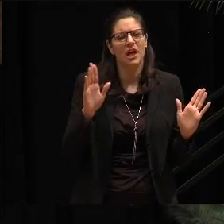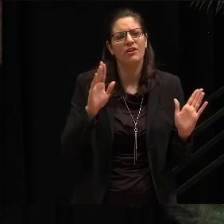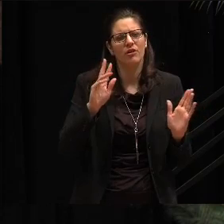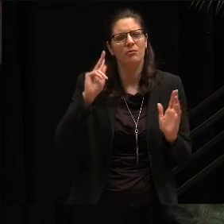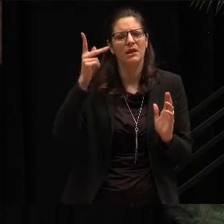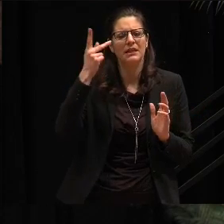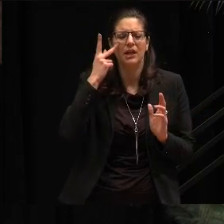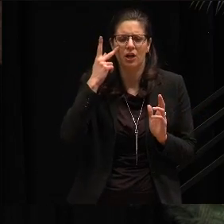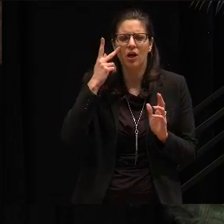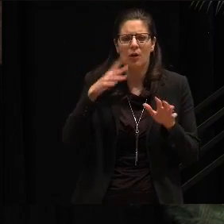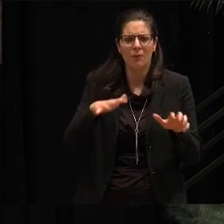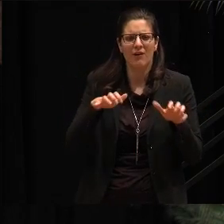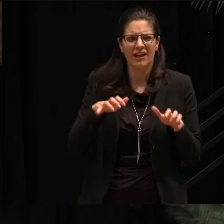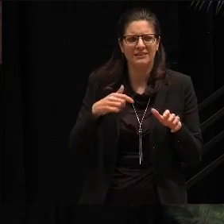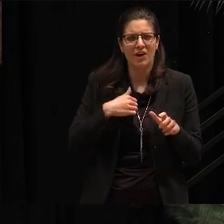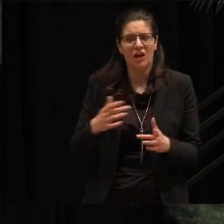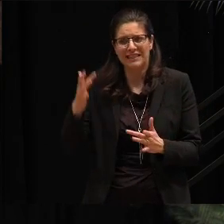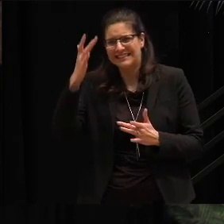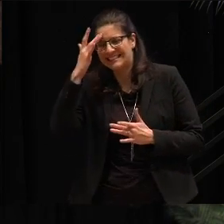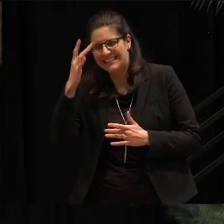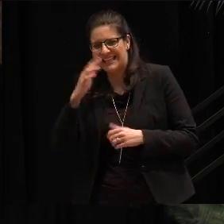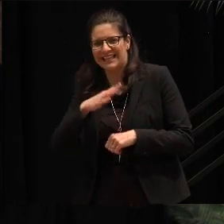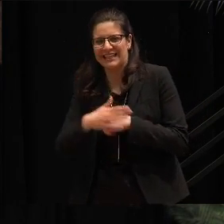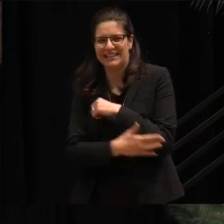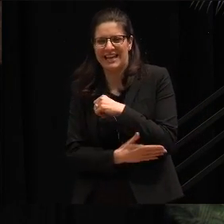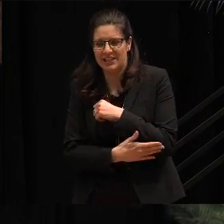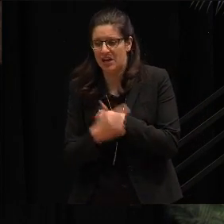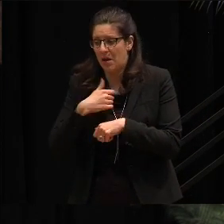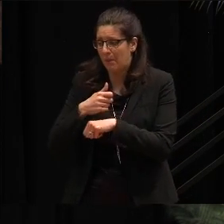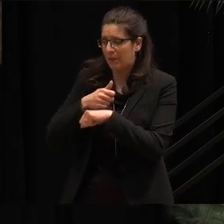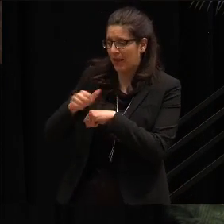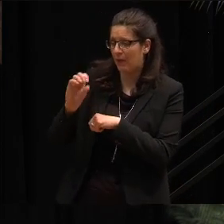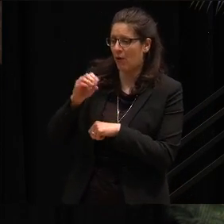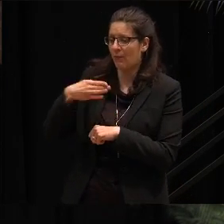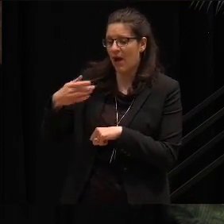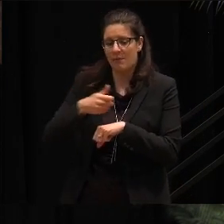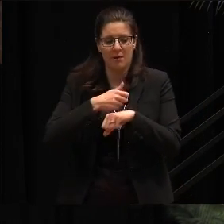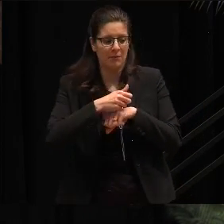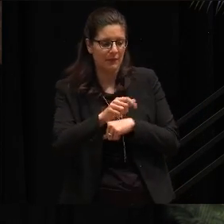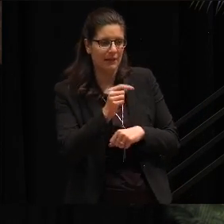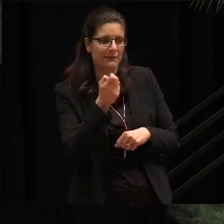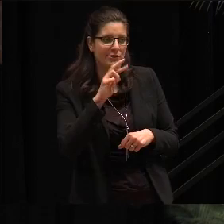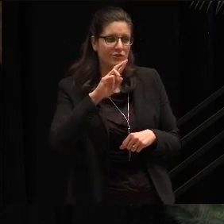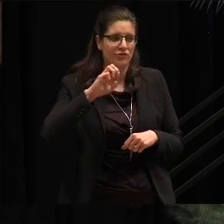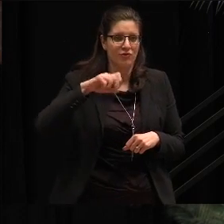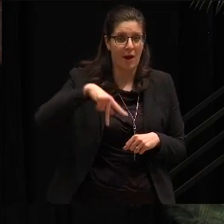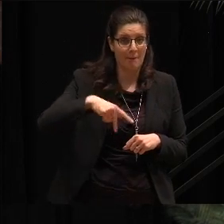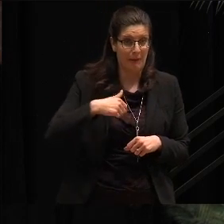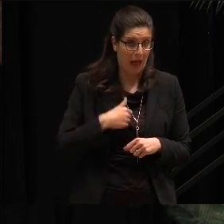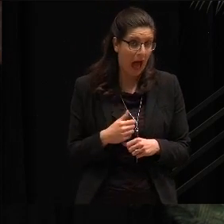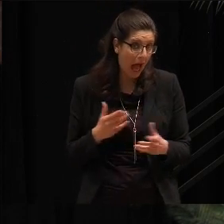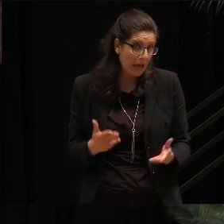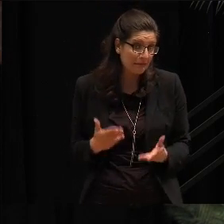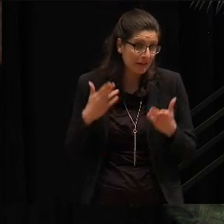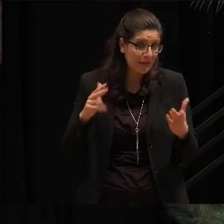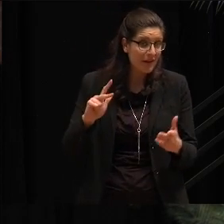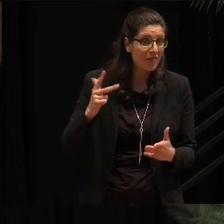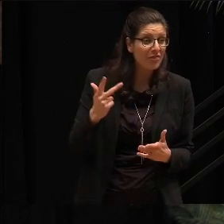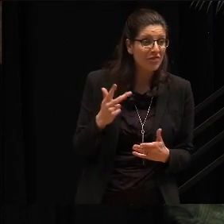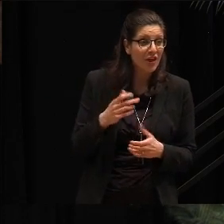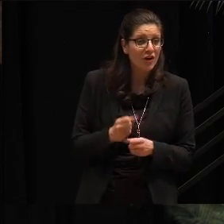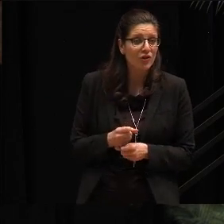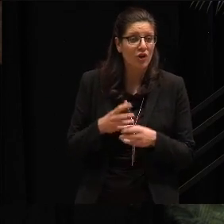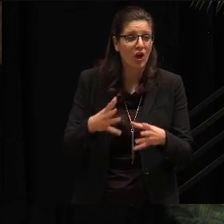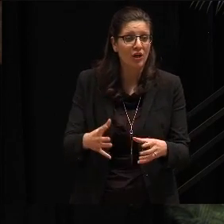of a sick nation. I've heard Obama blamed up there. I've heard Trump blamed up there. I'd like to suggest a third cause, and I'd like to see what you think of